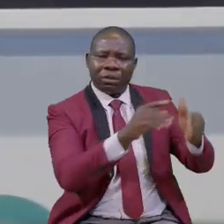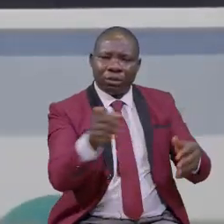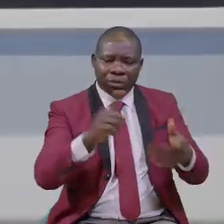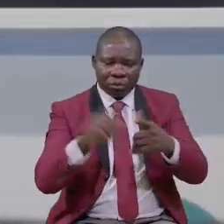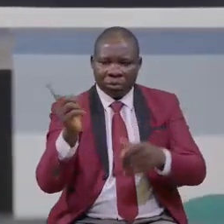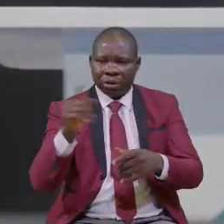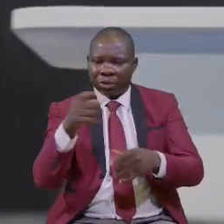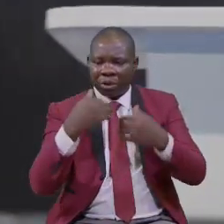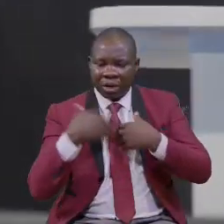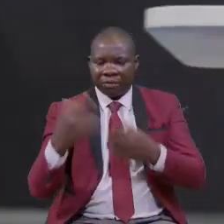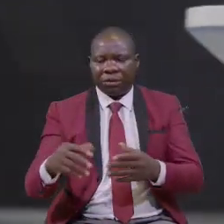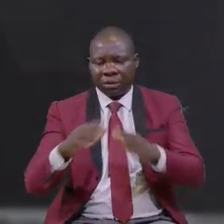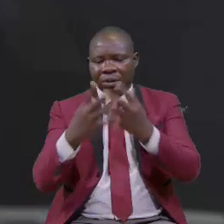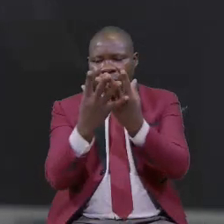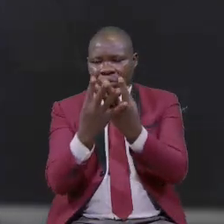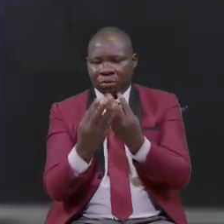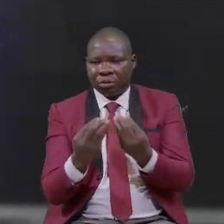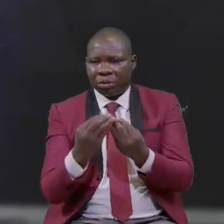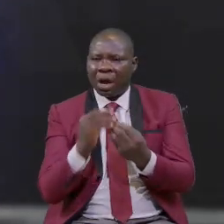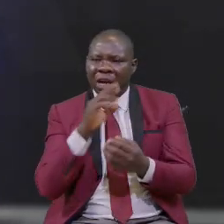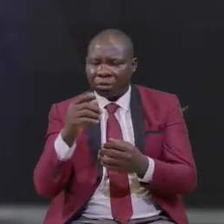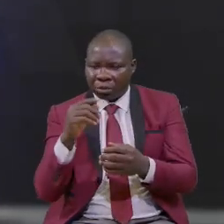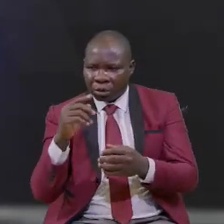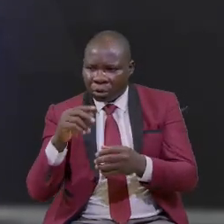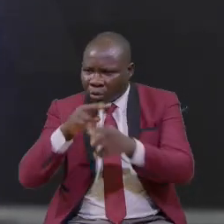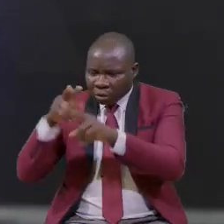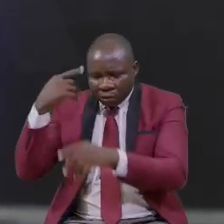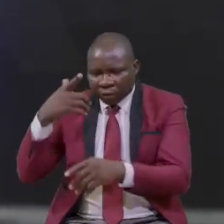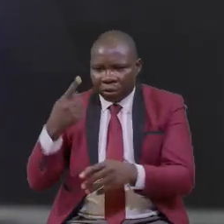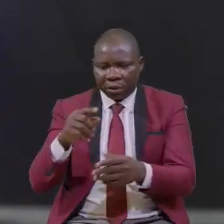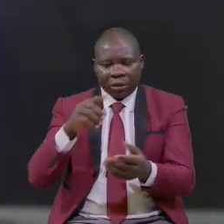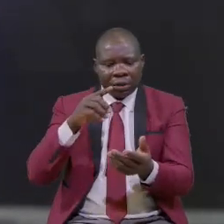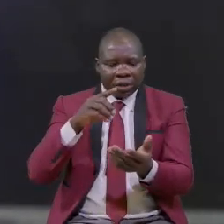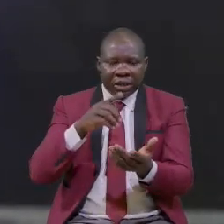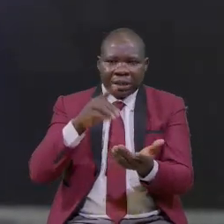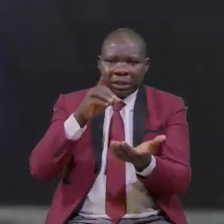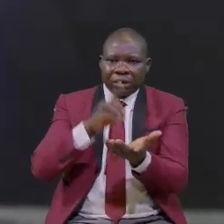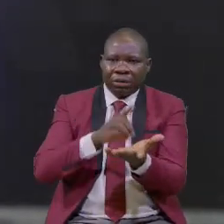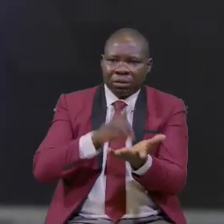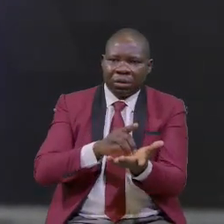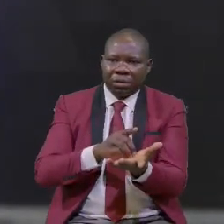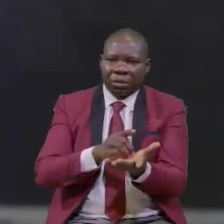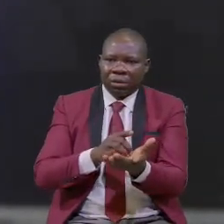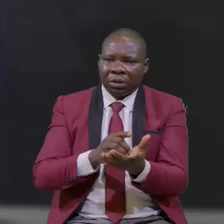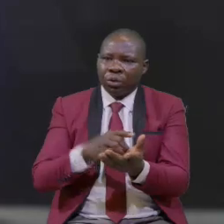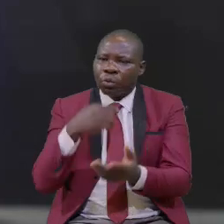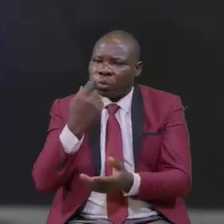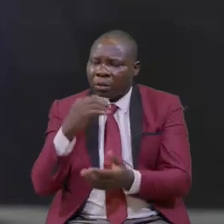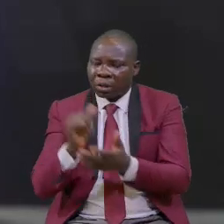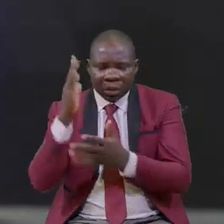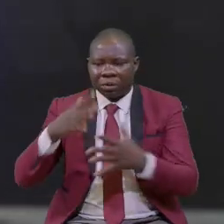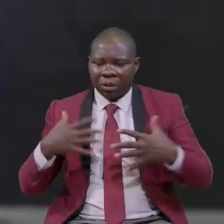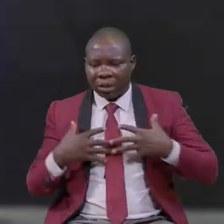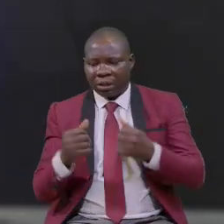Are you looking for a pharmacy? Yes. Which one? The one that will kill this, and kill that. Look at that signboard